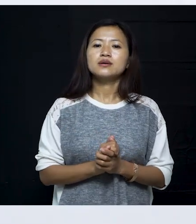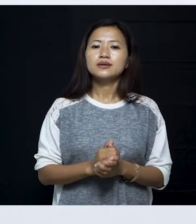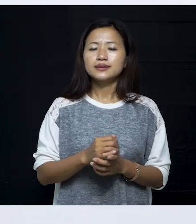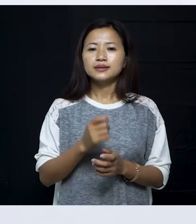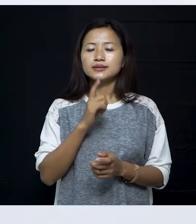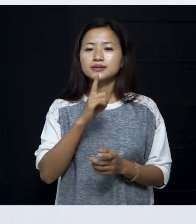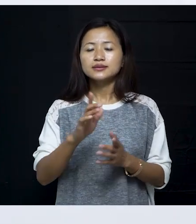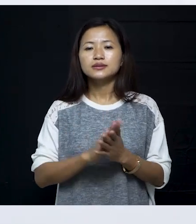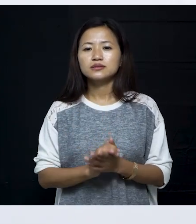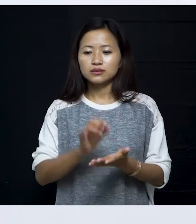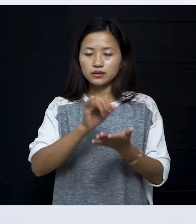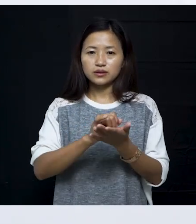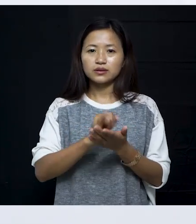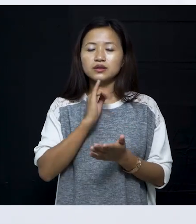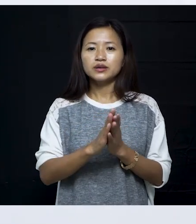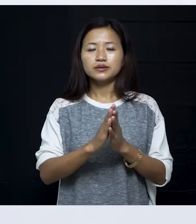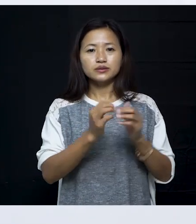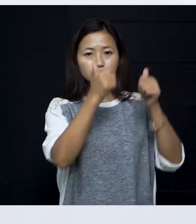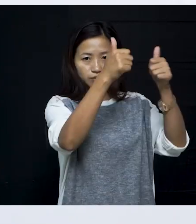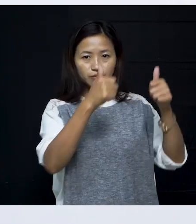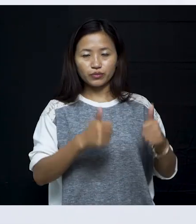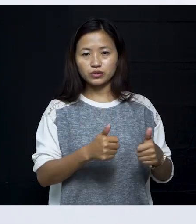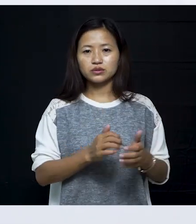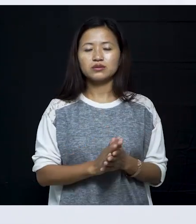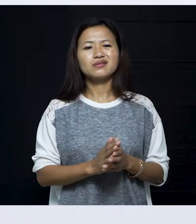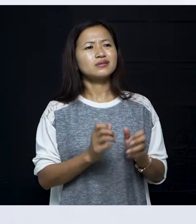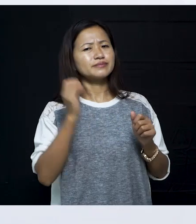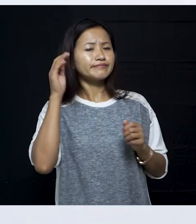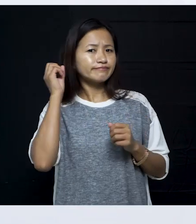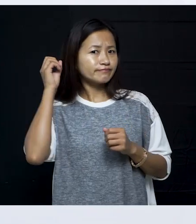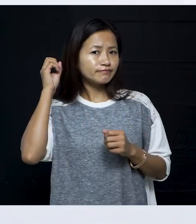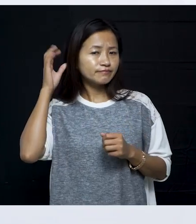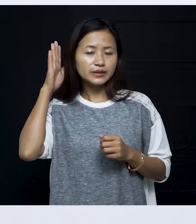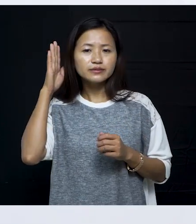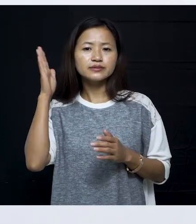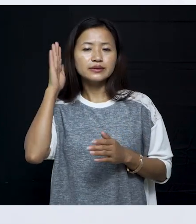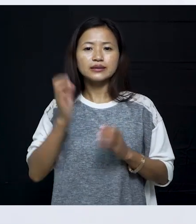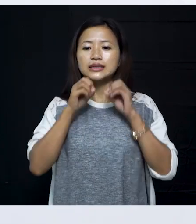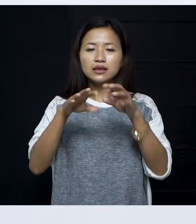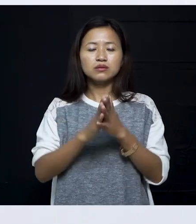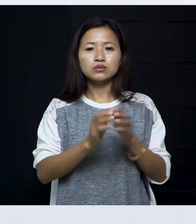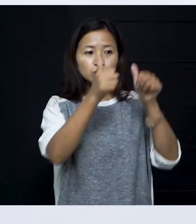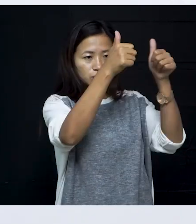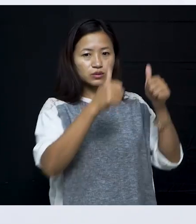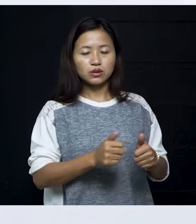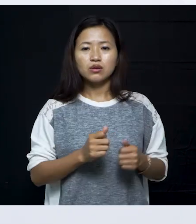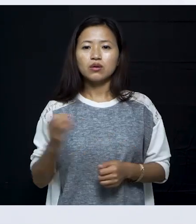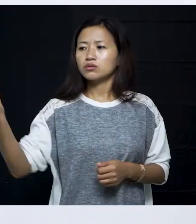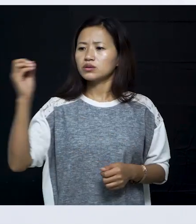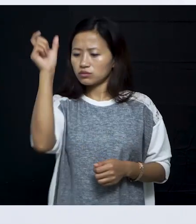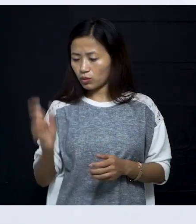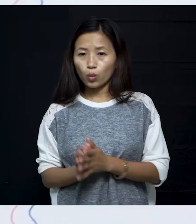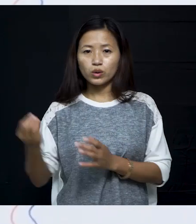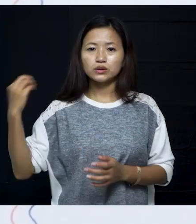let's say that this is also your poster or your notice, and you would find that for issuing authority, you can put it on